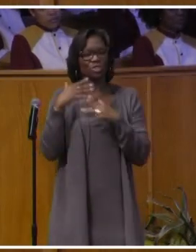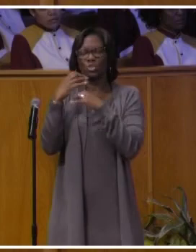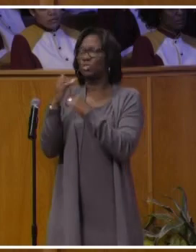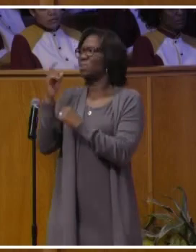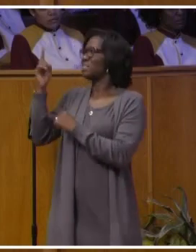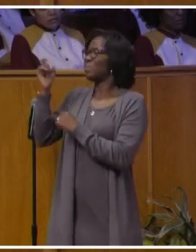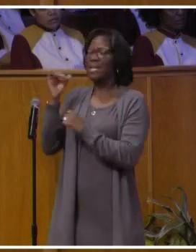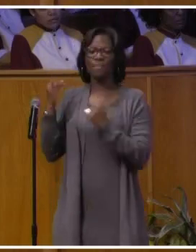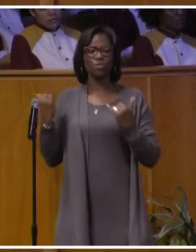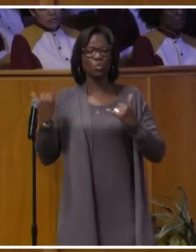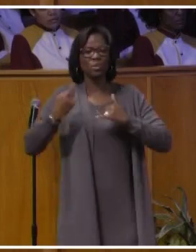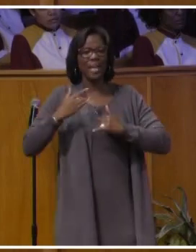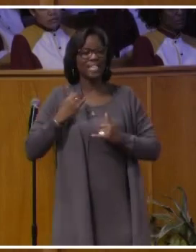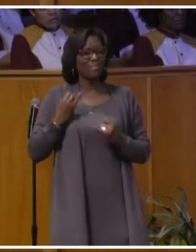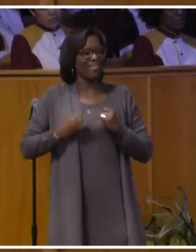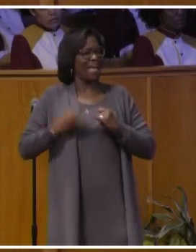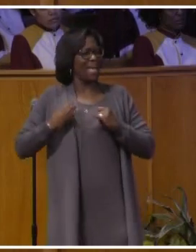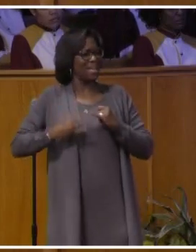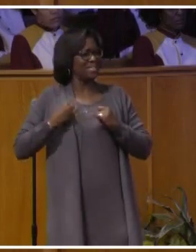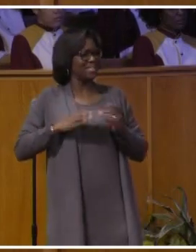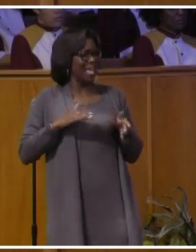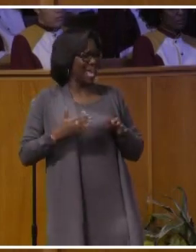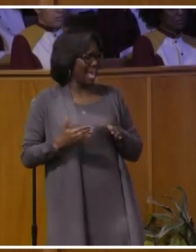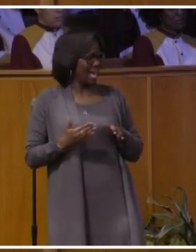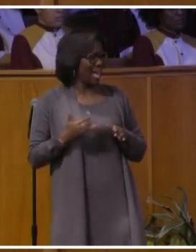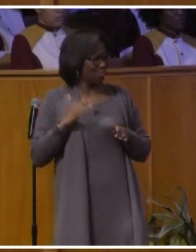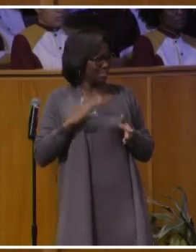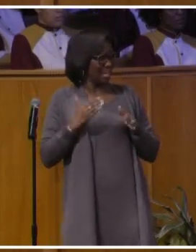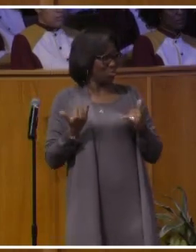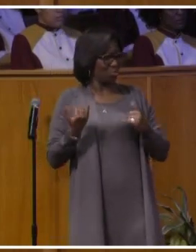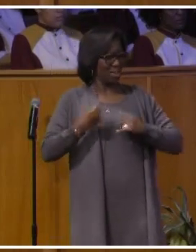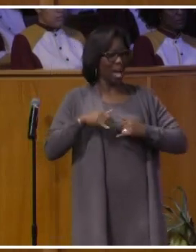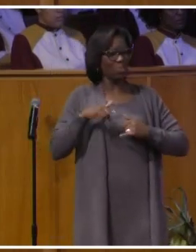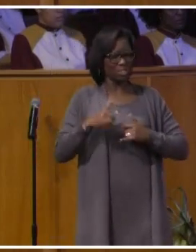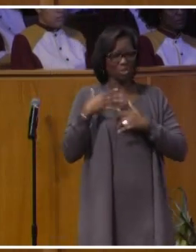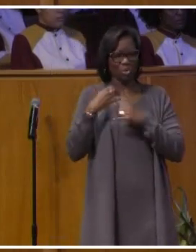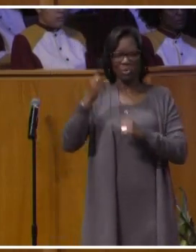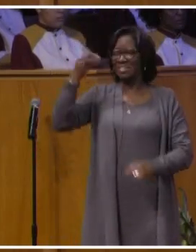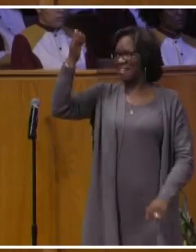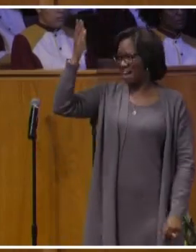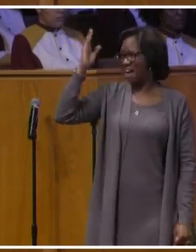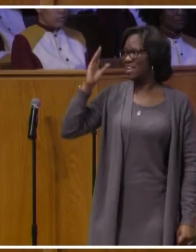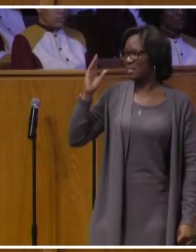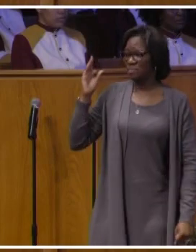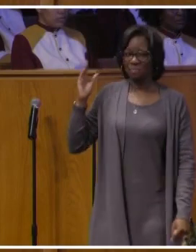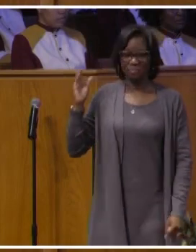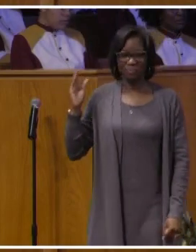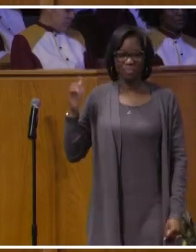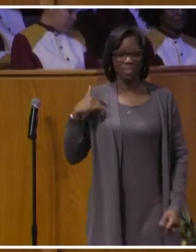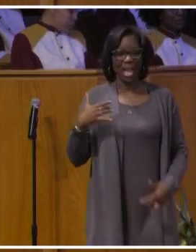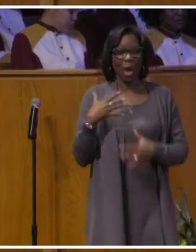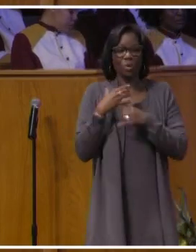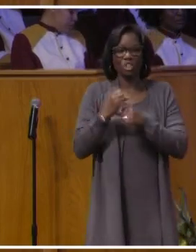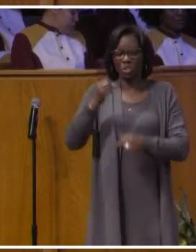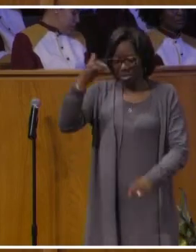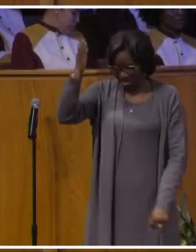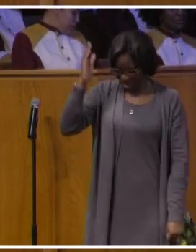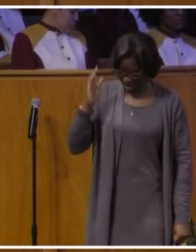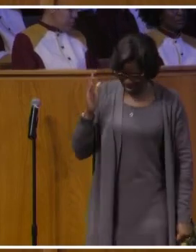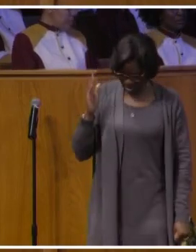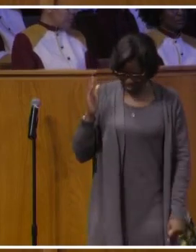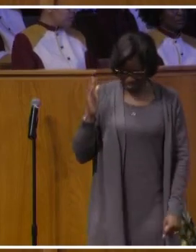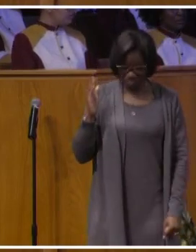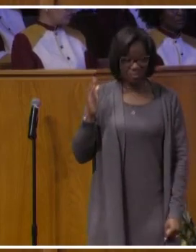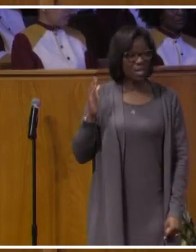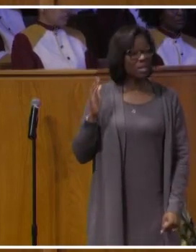If today is my last day, I still trust God. I trust God